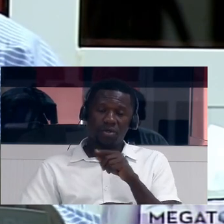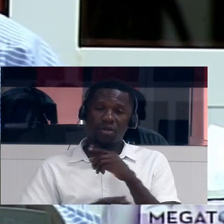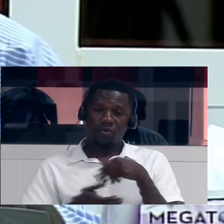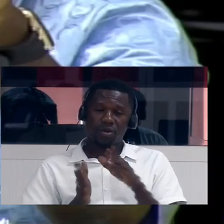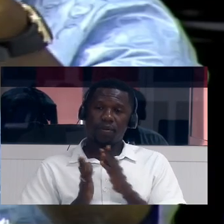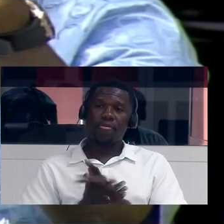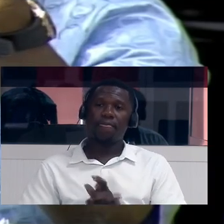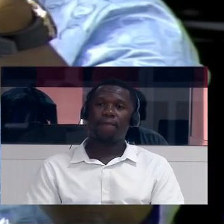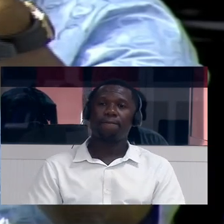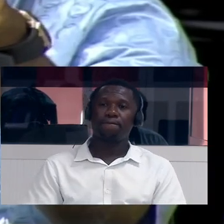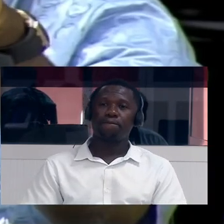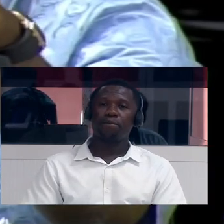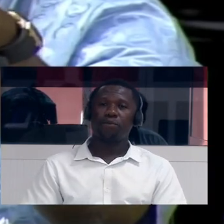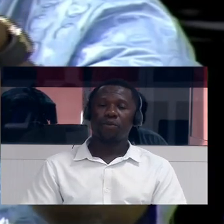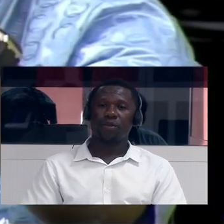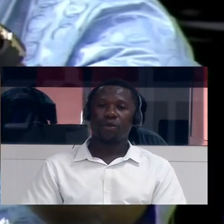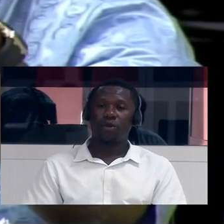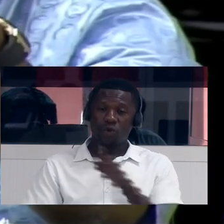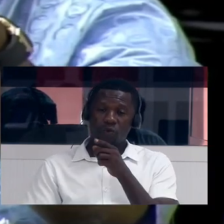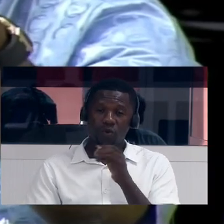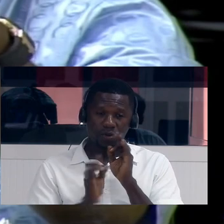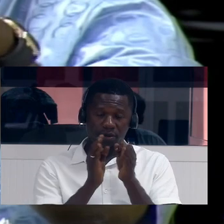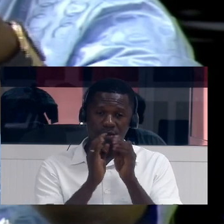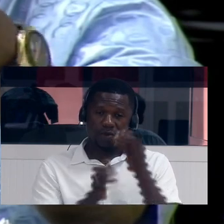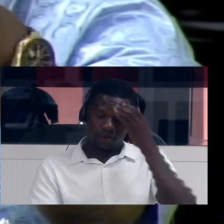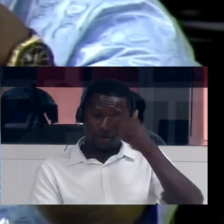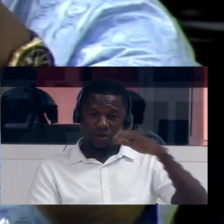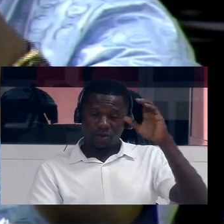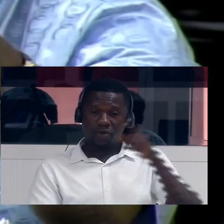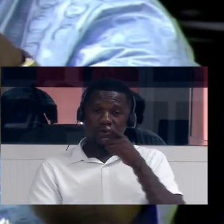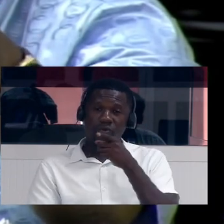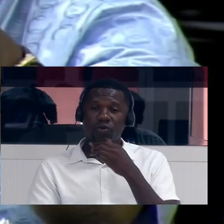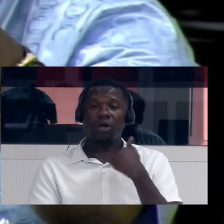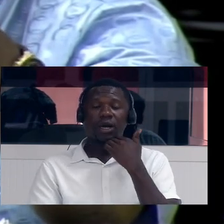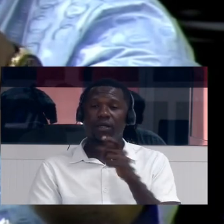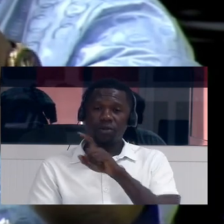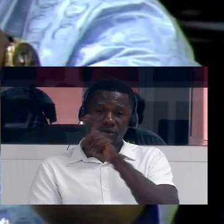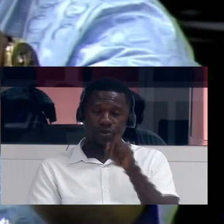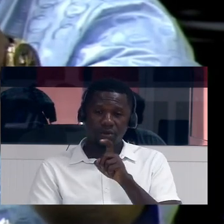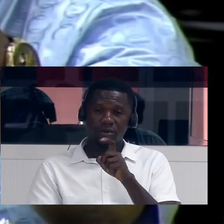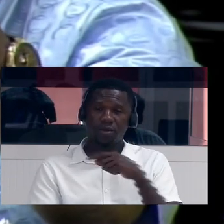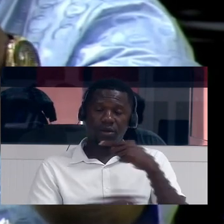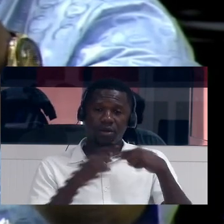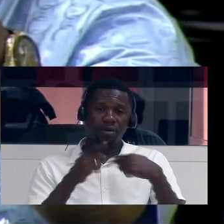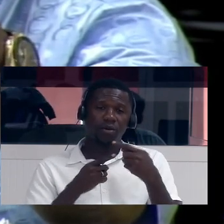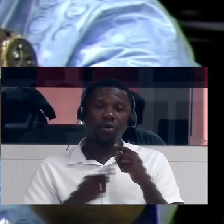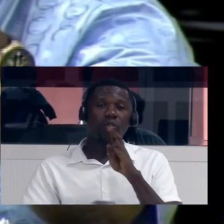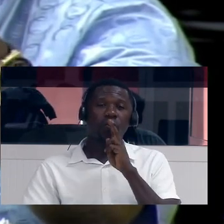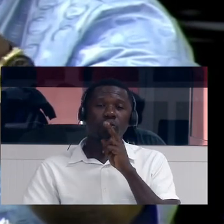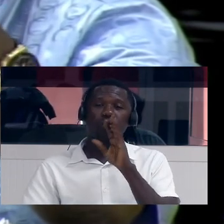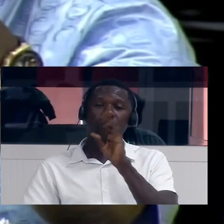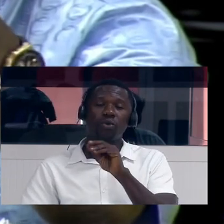I'll do that way. You told the commission that you asked questions about who